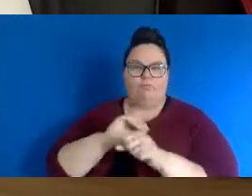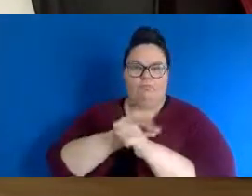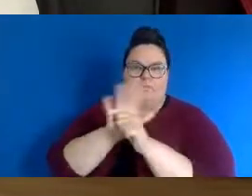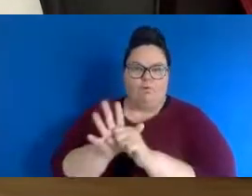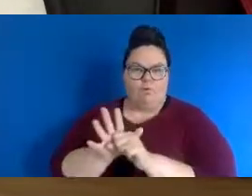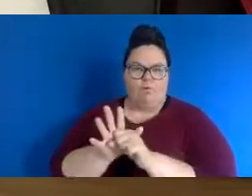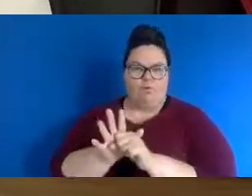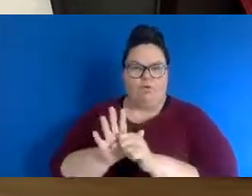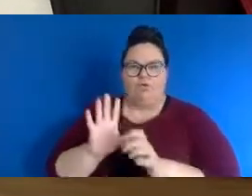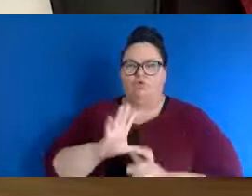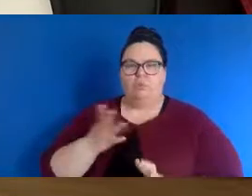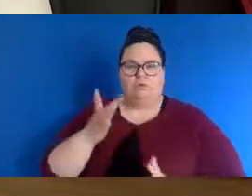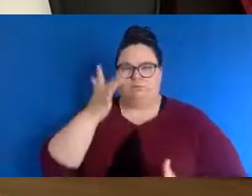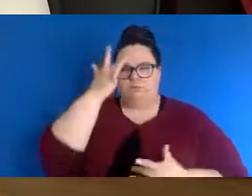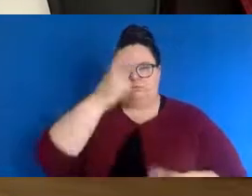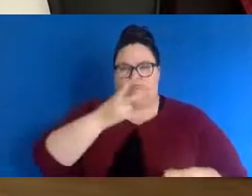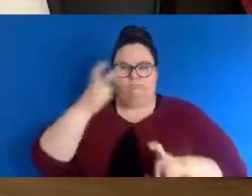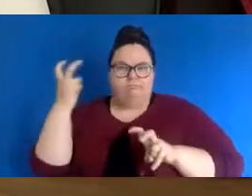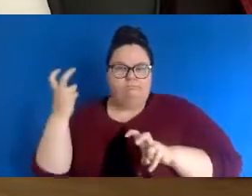severe illness,